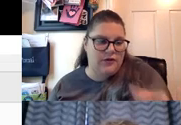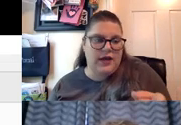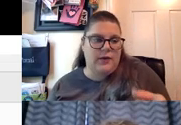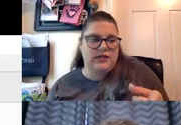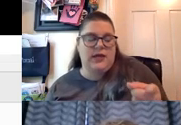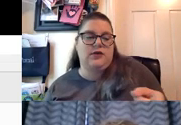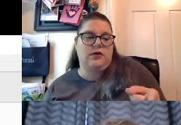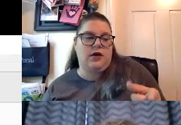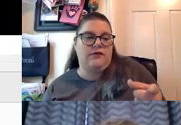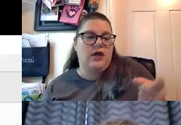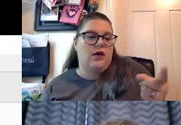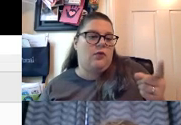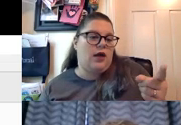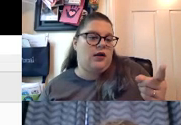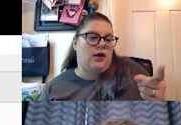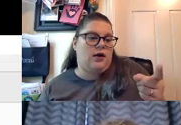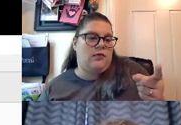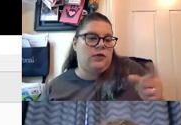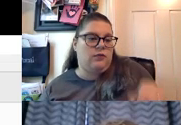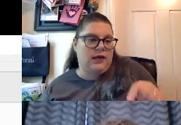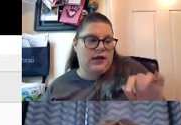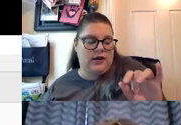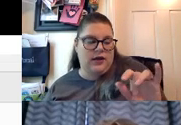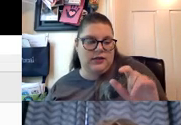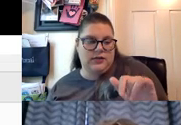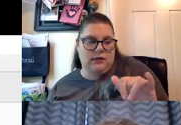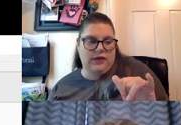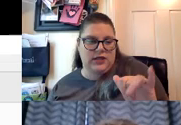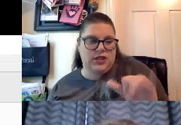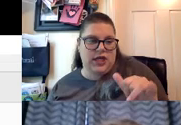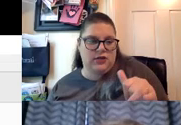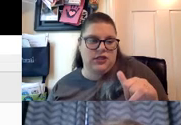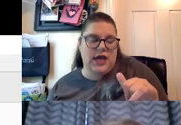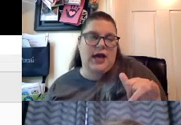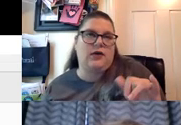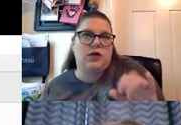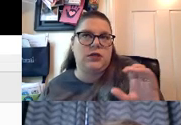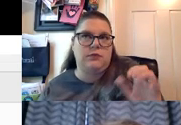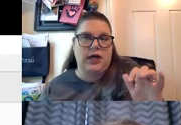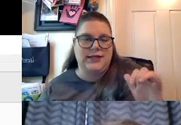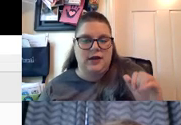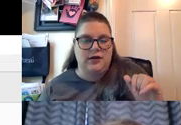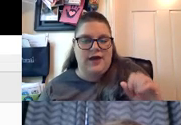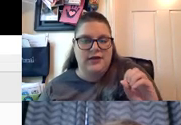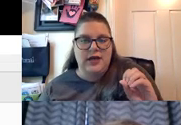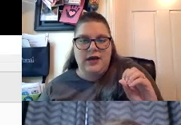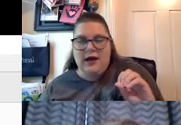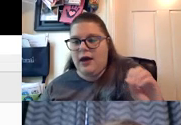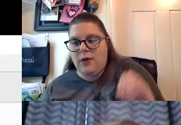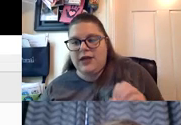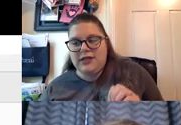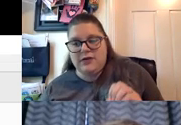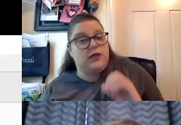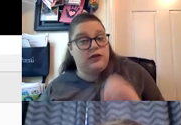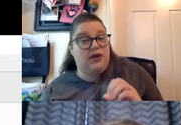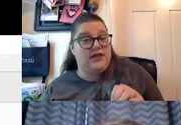The other thing I wanted to make a note of, when you right click on something to change the tag or to mark it as an artifact, I